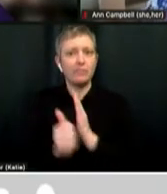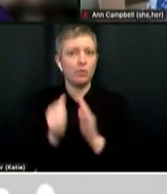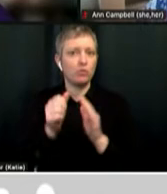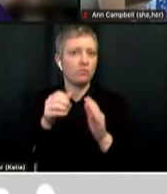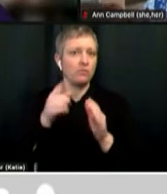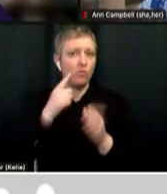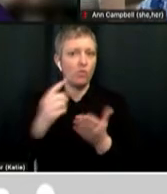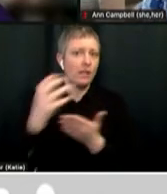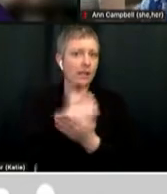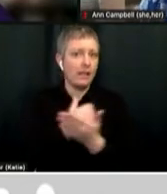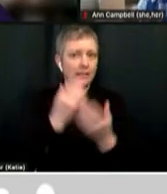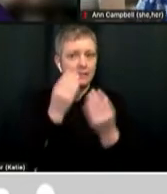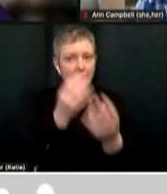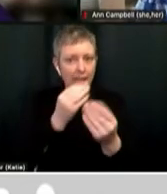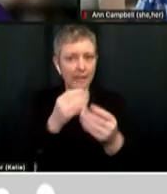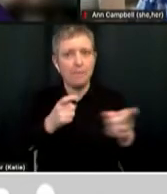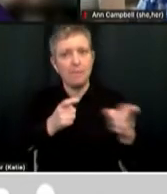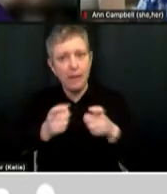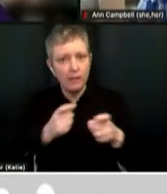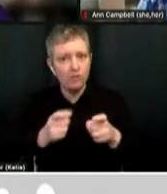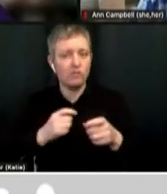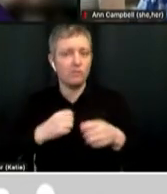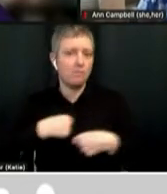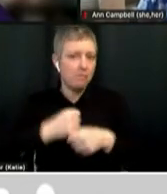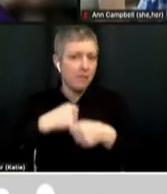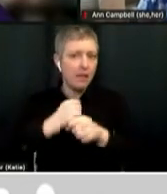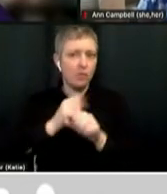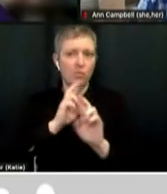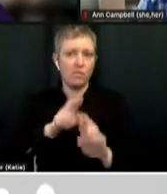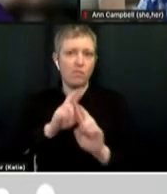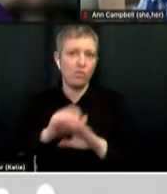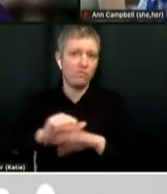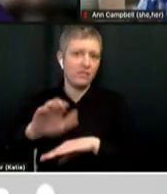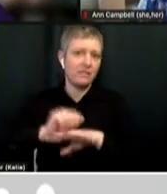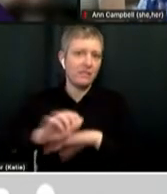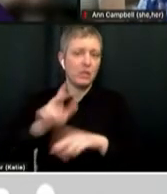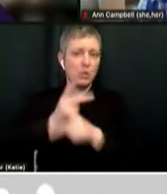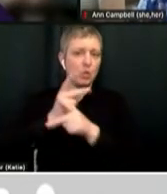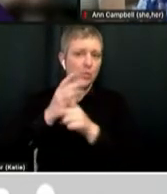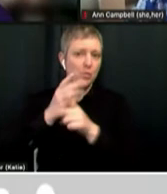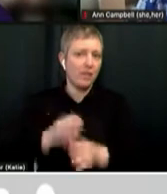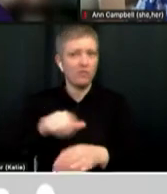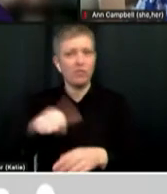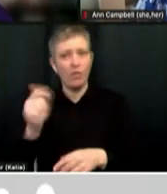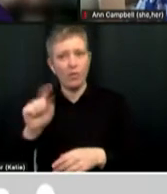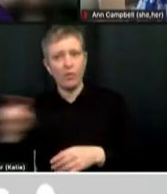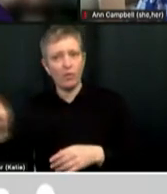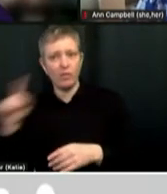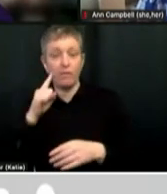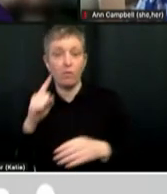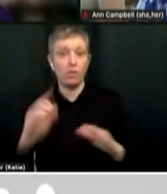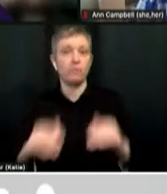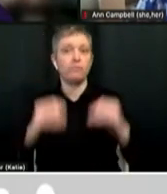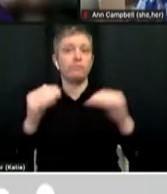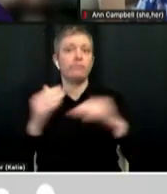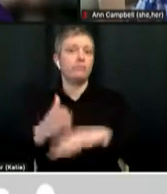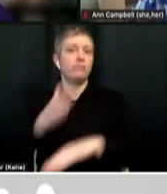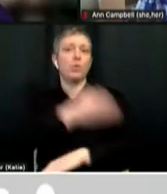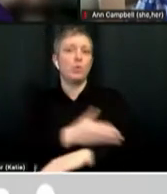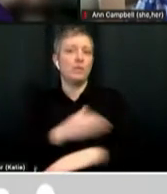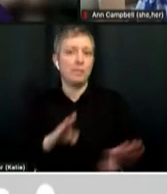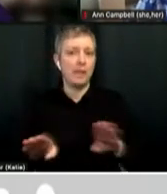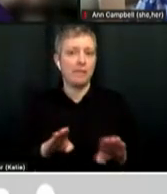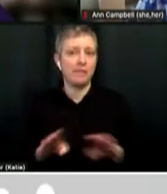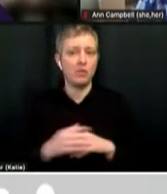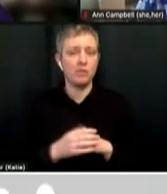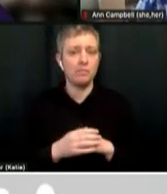time that get fed back to supervisors and others so they can, improve behavior. So, but I think that something like that,